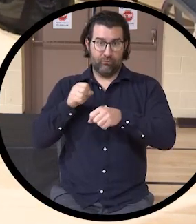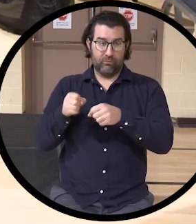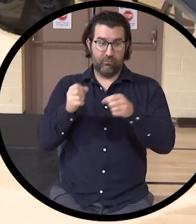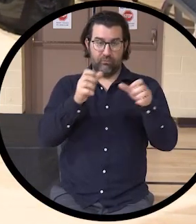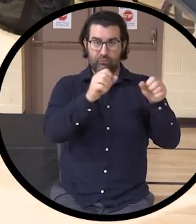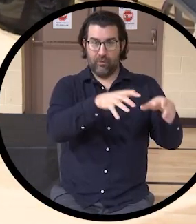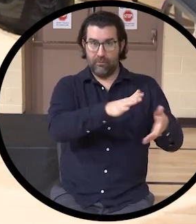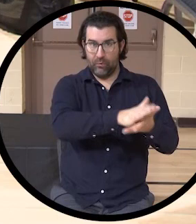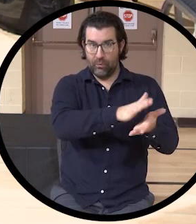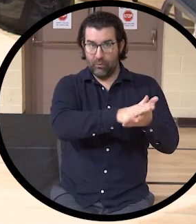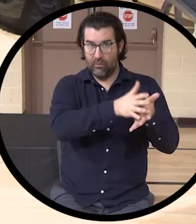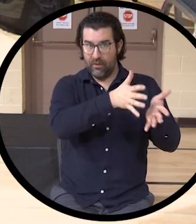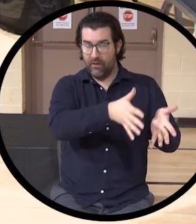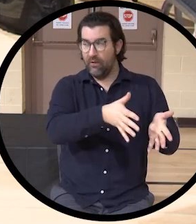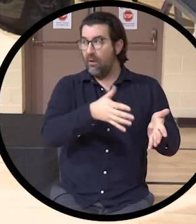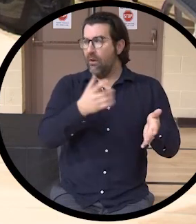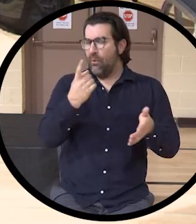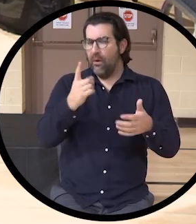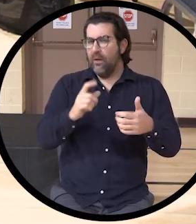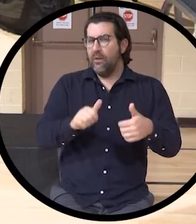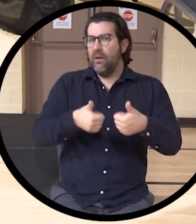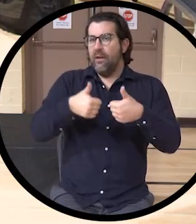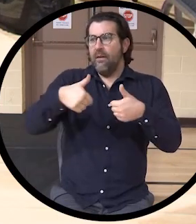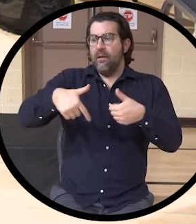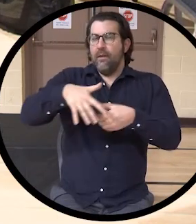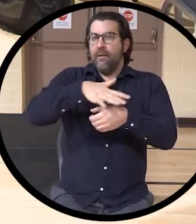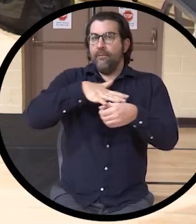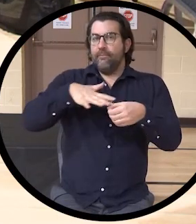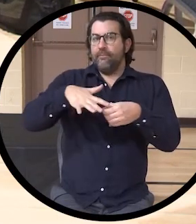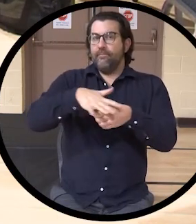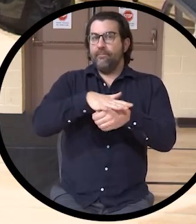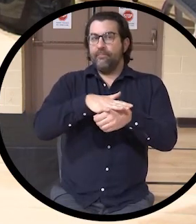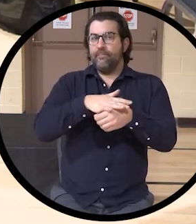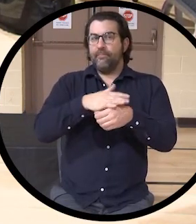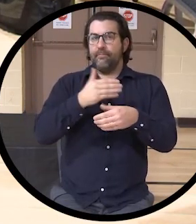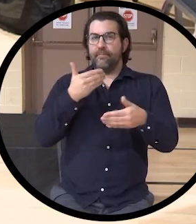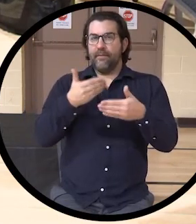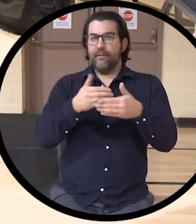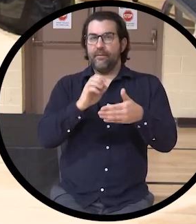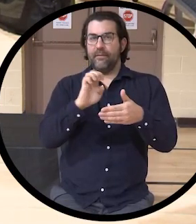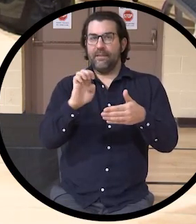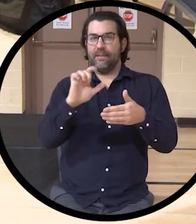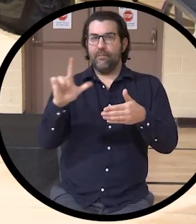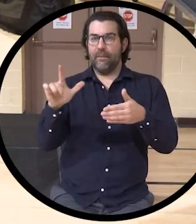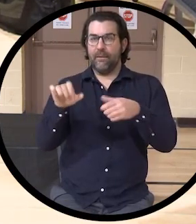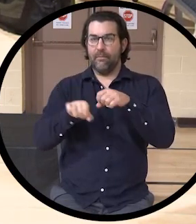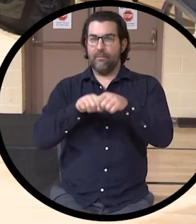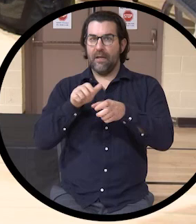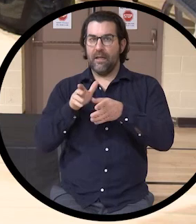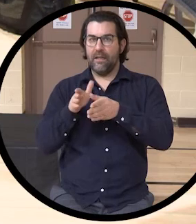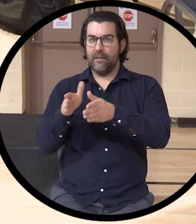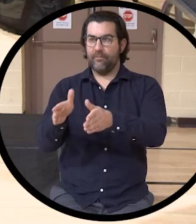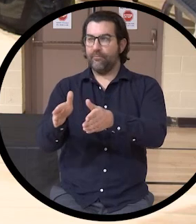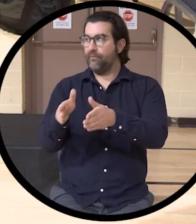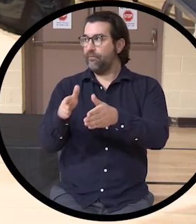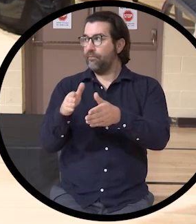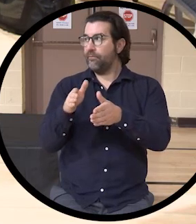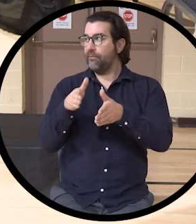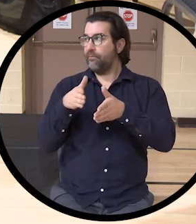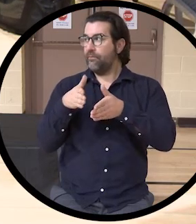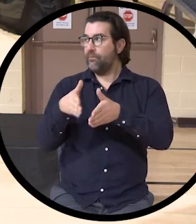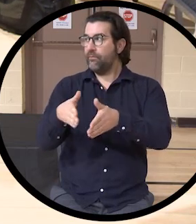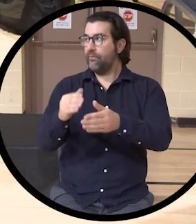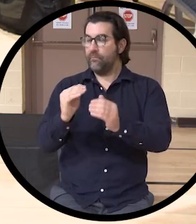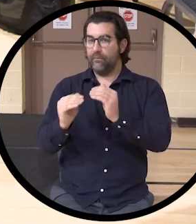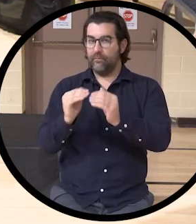challenges that we run into a lot, especially in this neighborhood, but also along the East Liberty bike lanes, is that the roadway maintenance